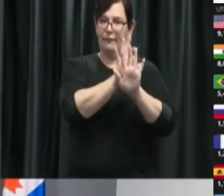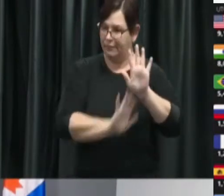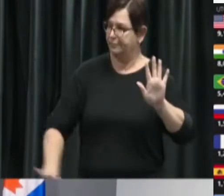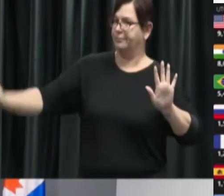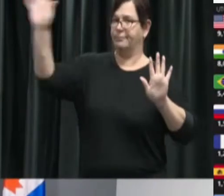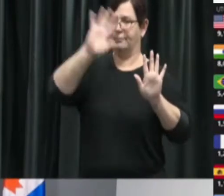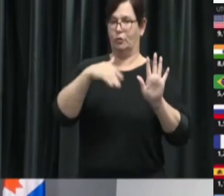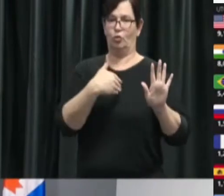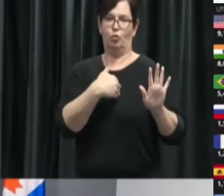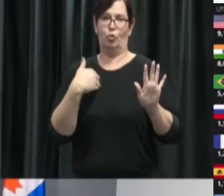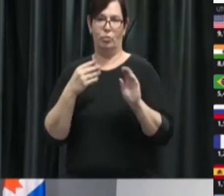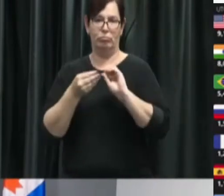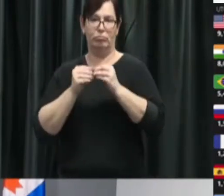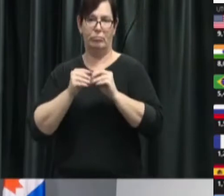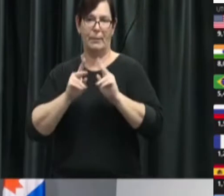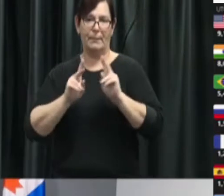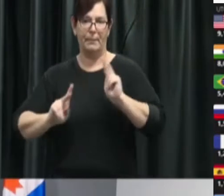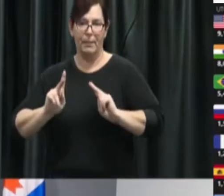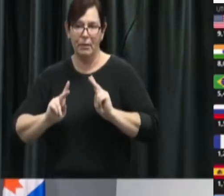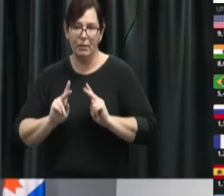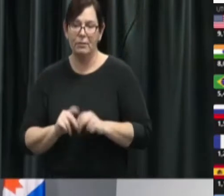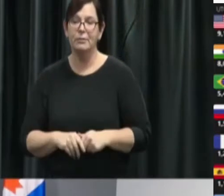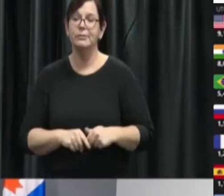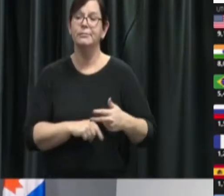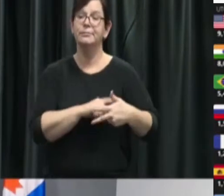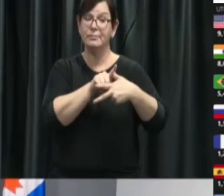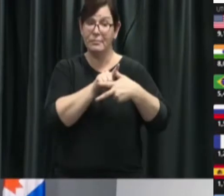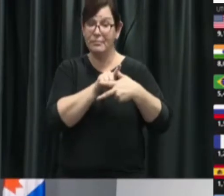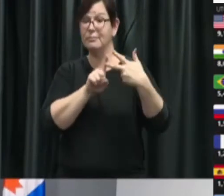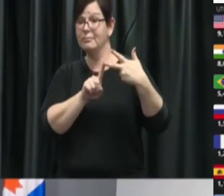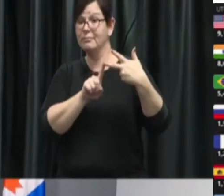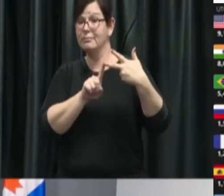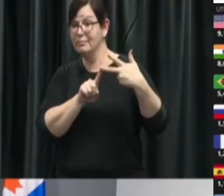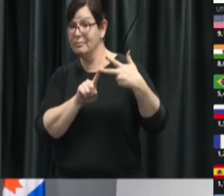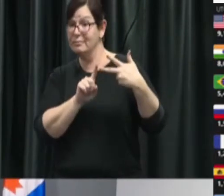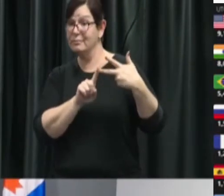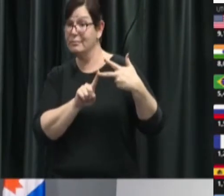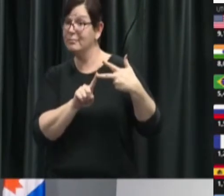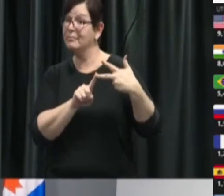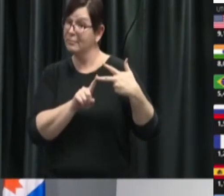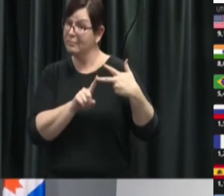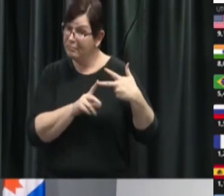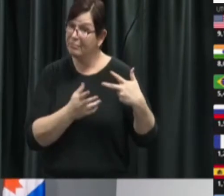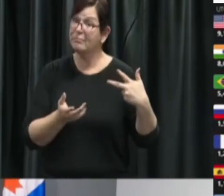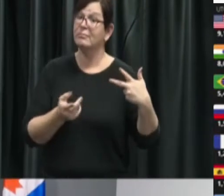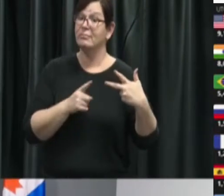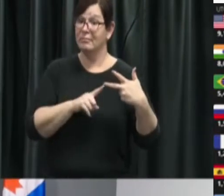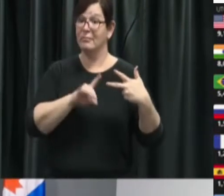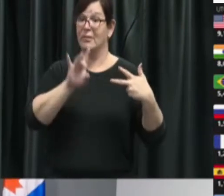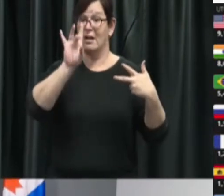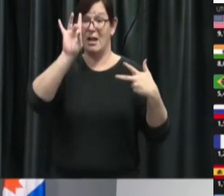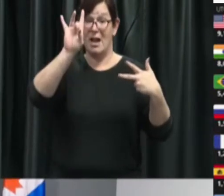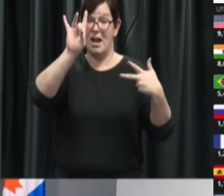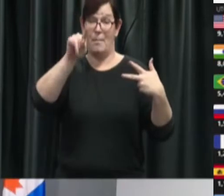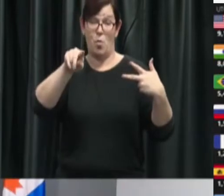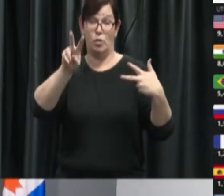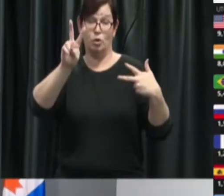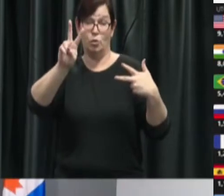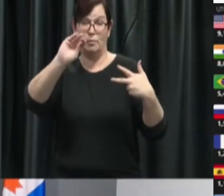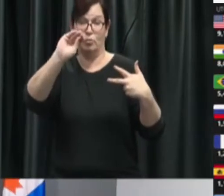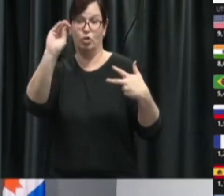In contrast, Humber River Black Creek and Etobicoke North each accounted for 8.2% of